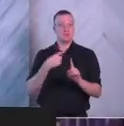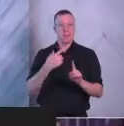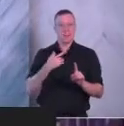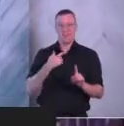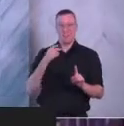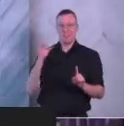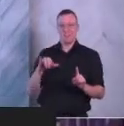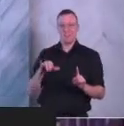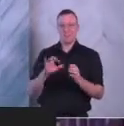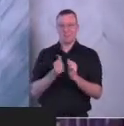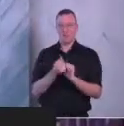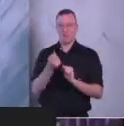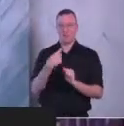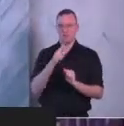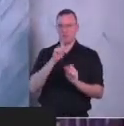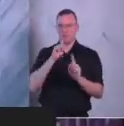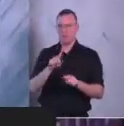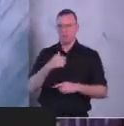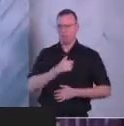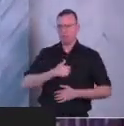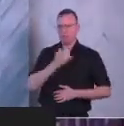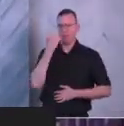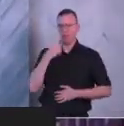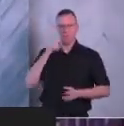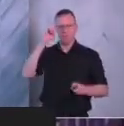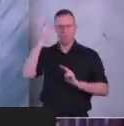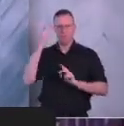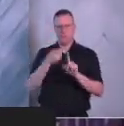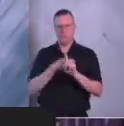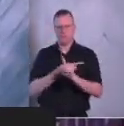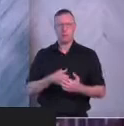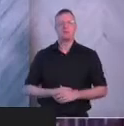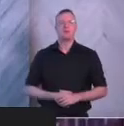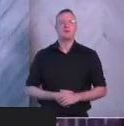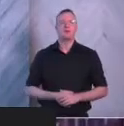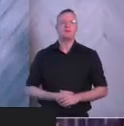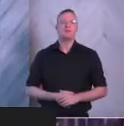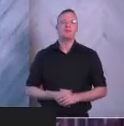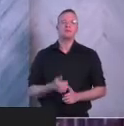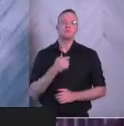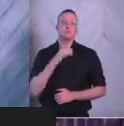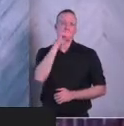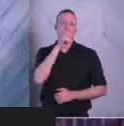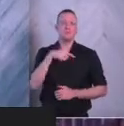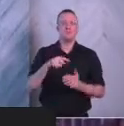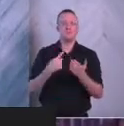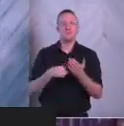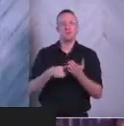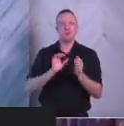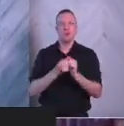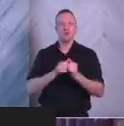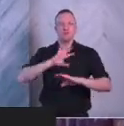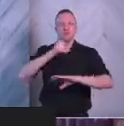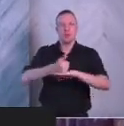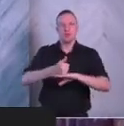is how the question's to be answered, so I apologize if I misunderstood it. So I guess we're talking about how do we create tolerance